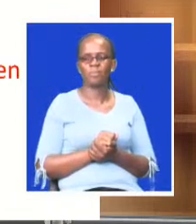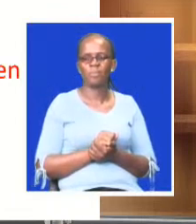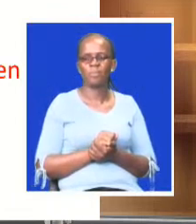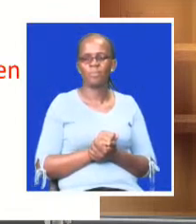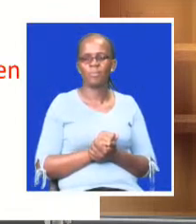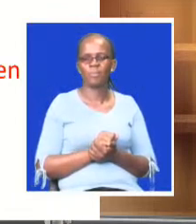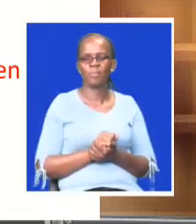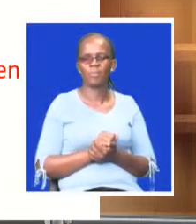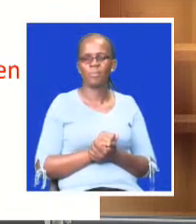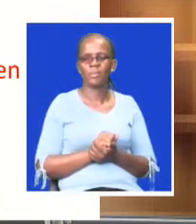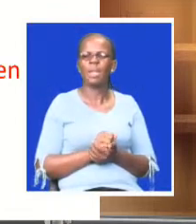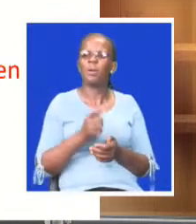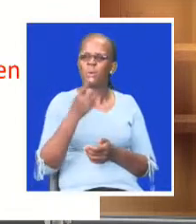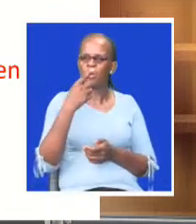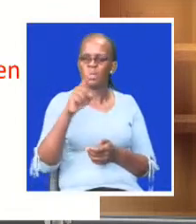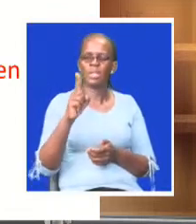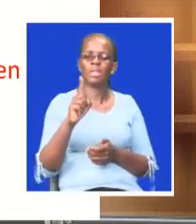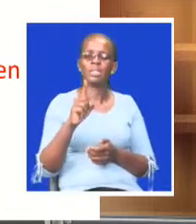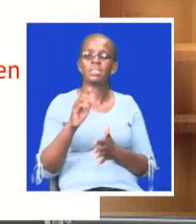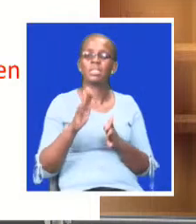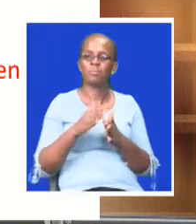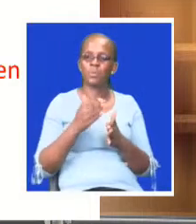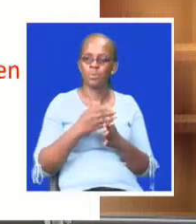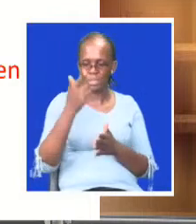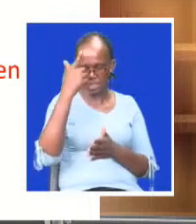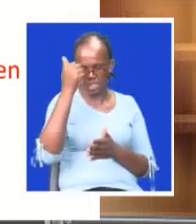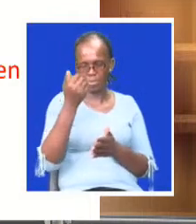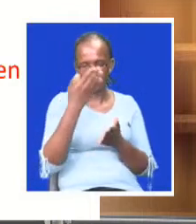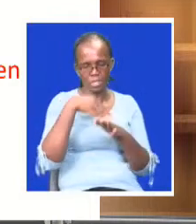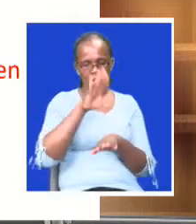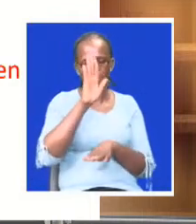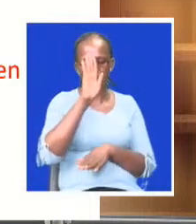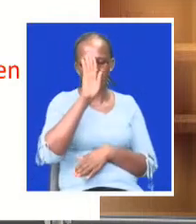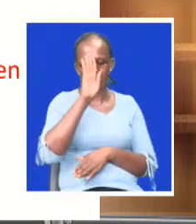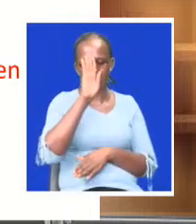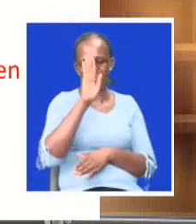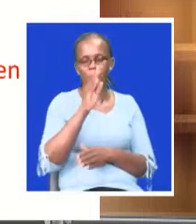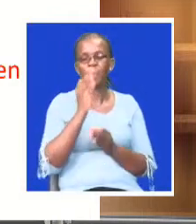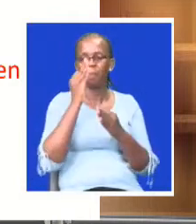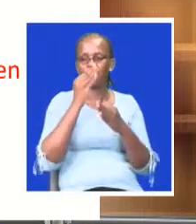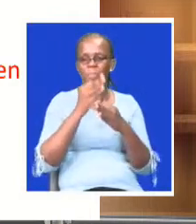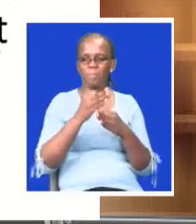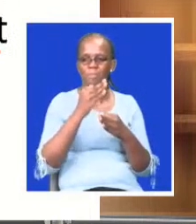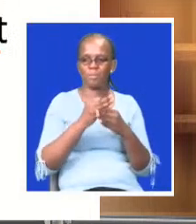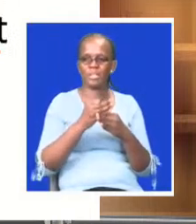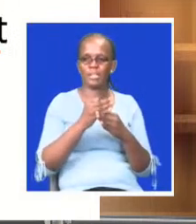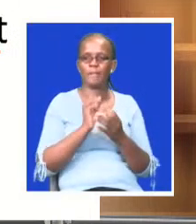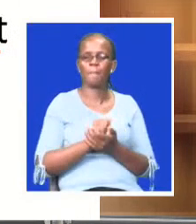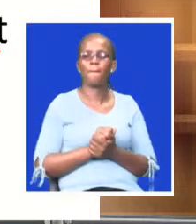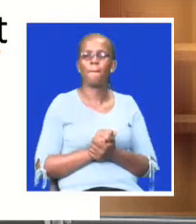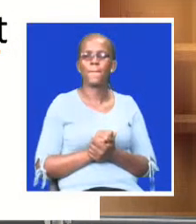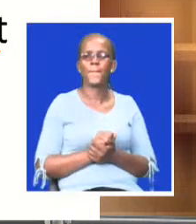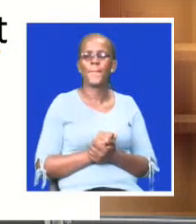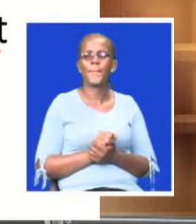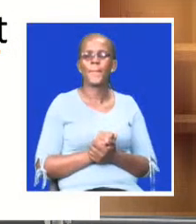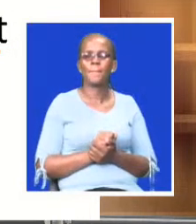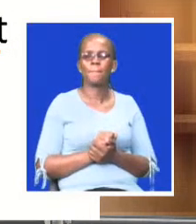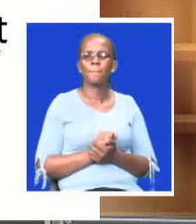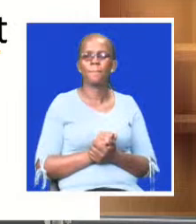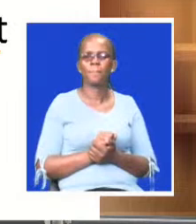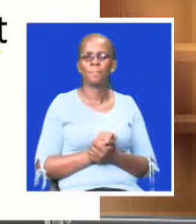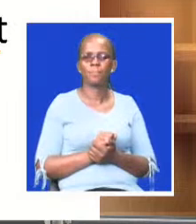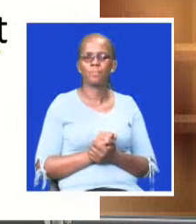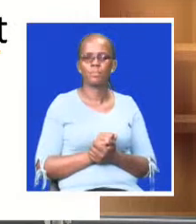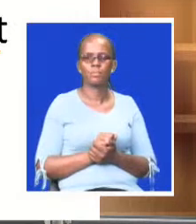him as a forgiving Father. Let me move back, dear Lena. The question said, do